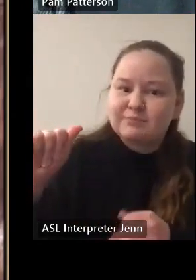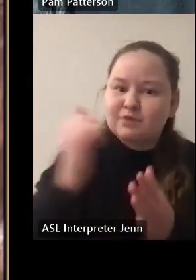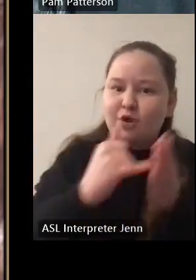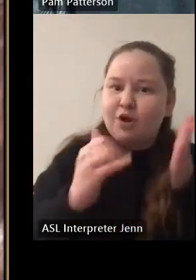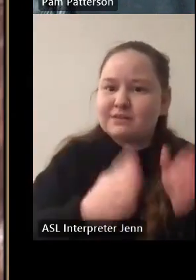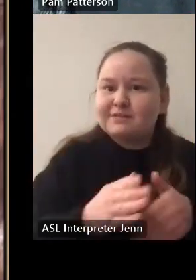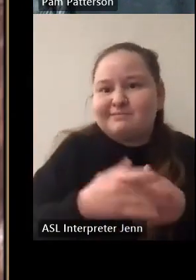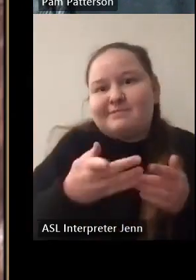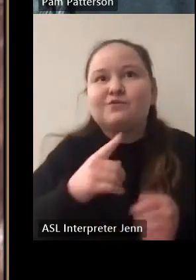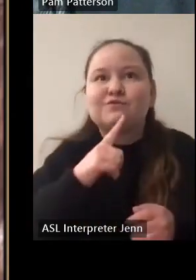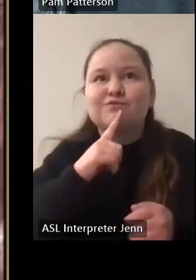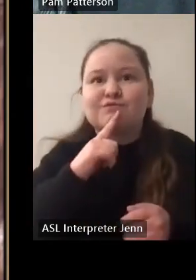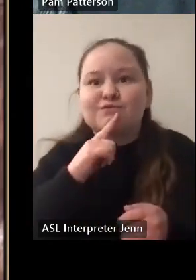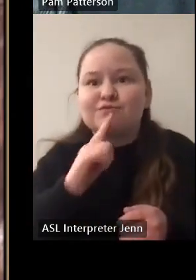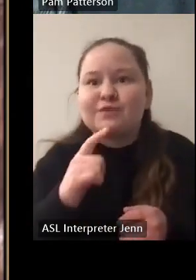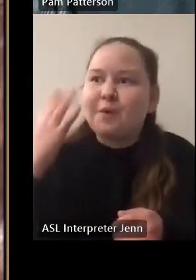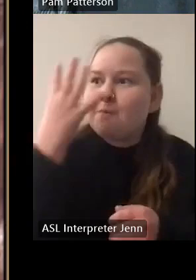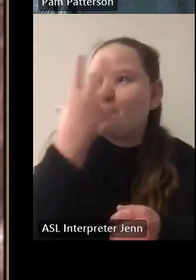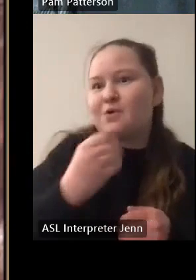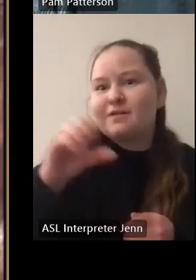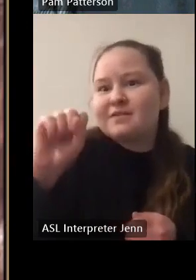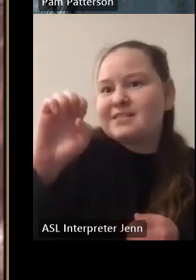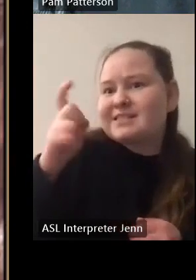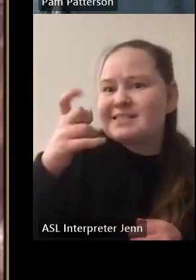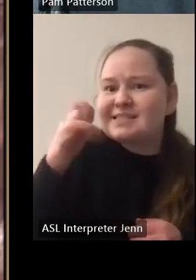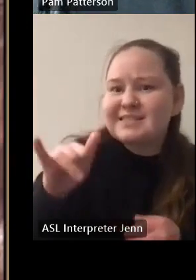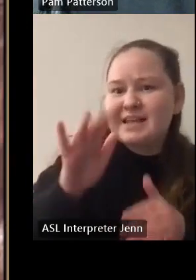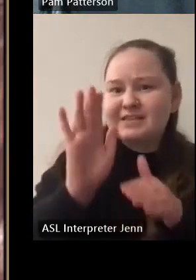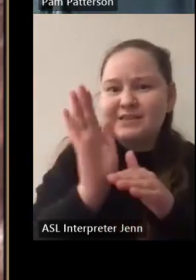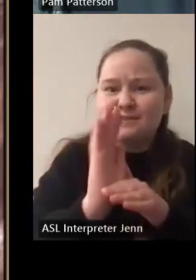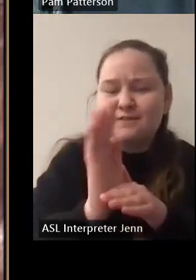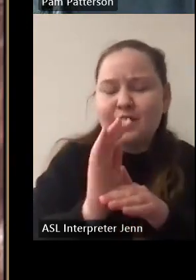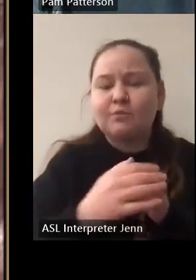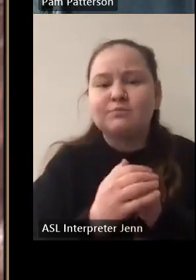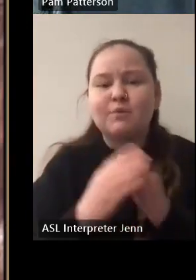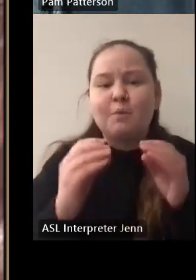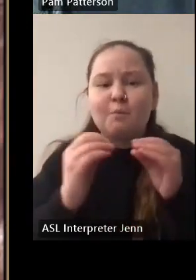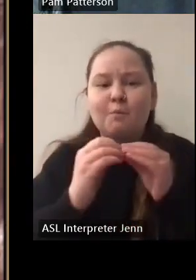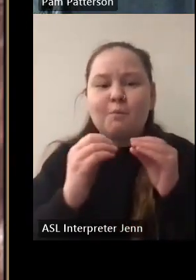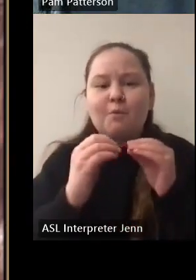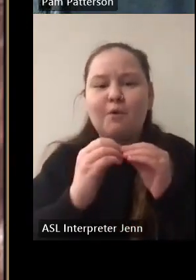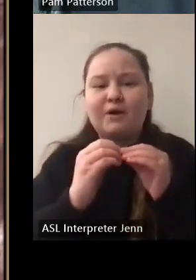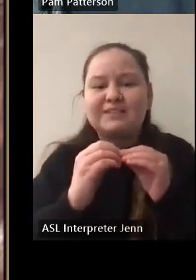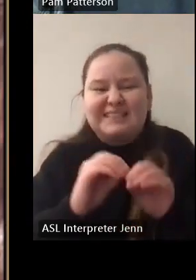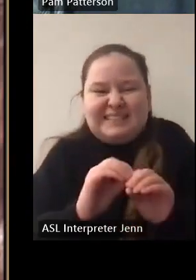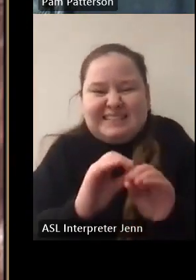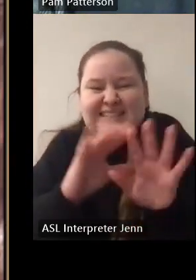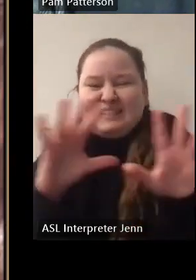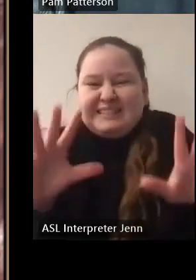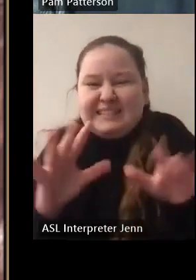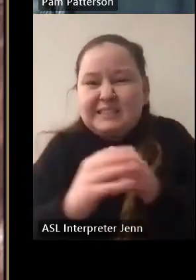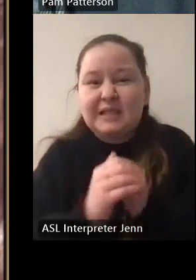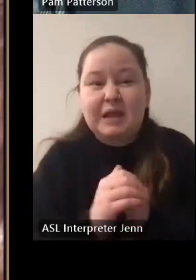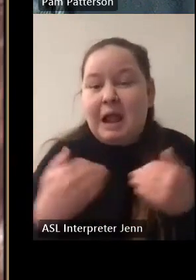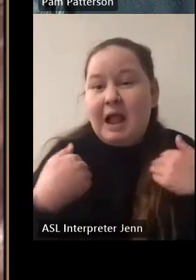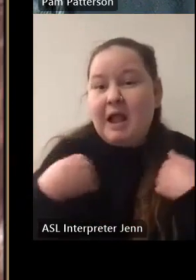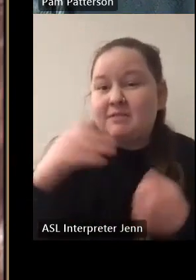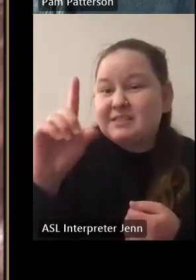from certain public screenings due to its being either too sexually explicit or having disabled